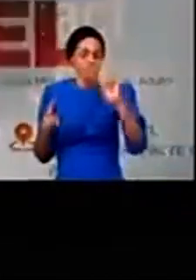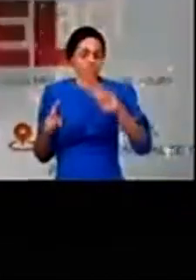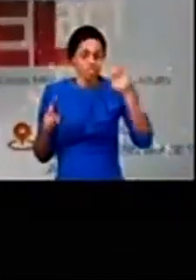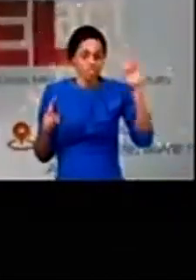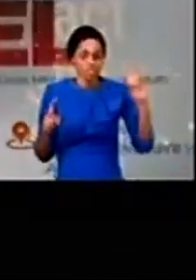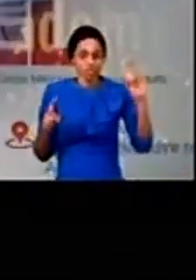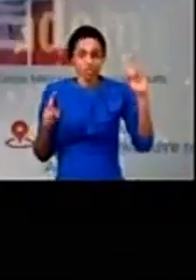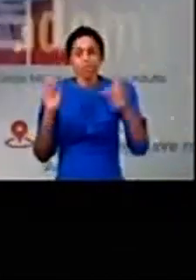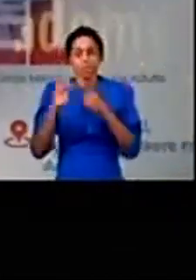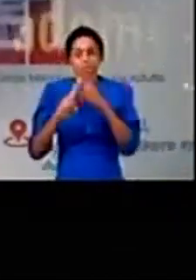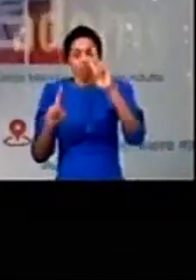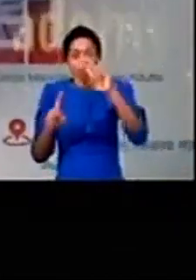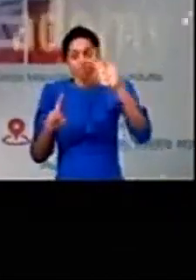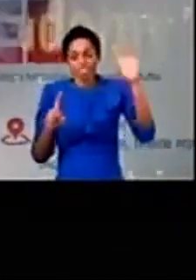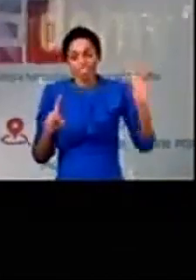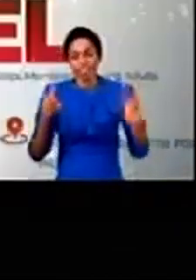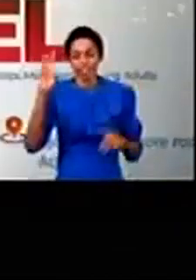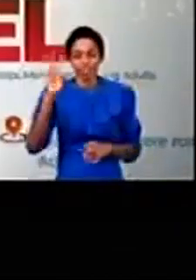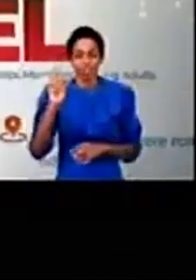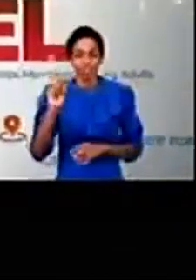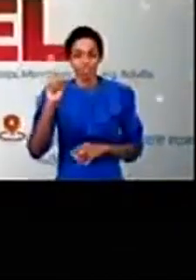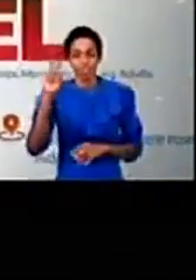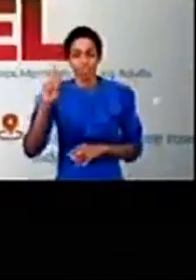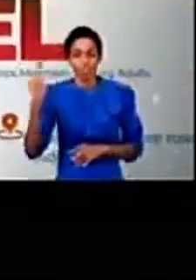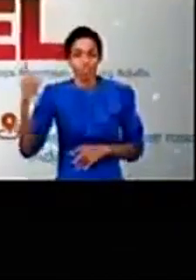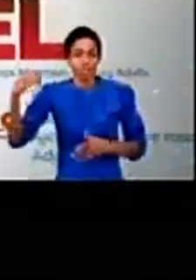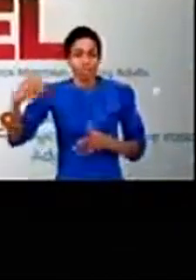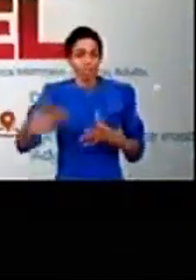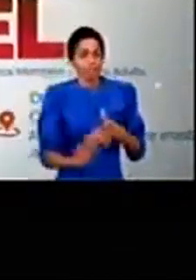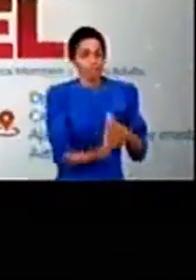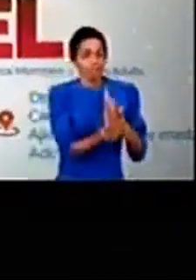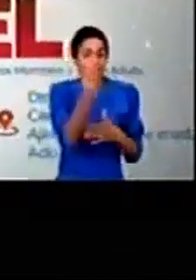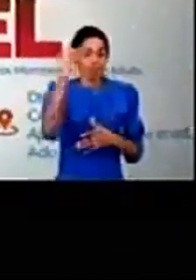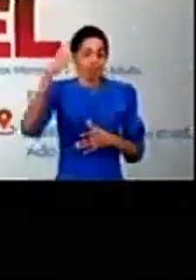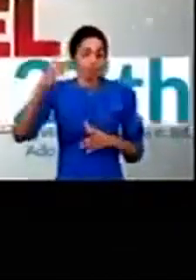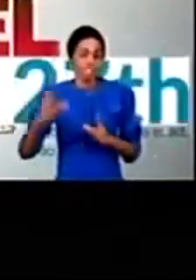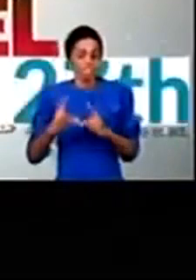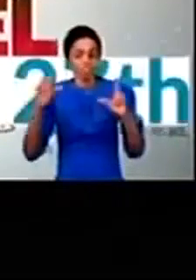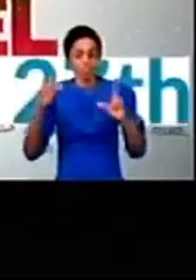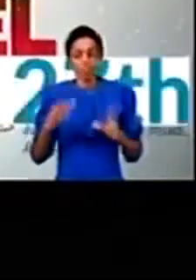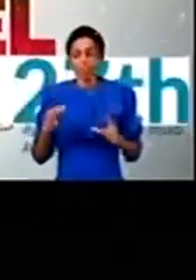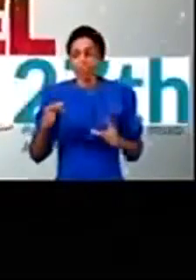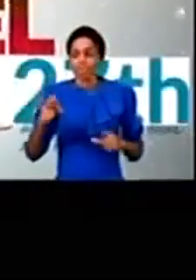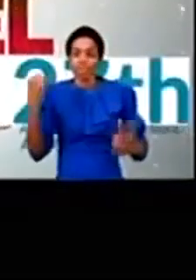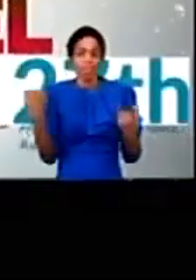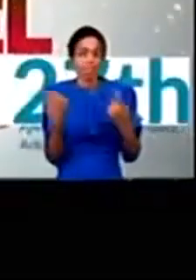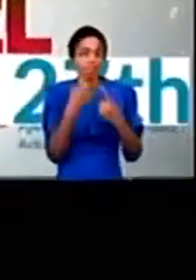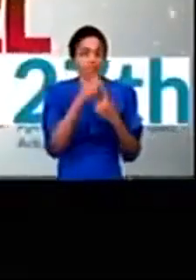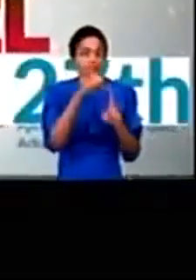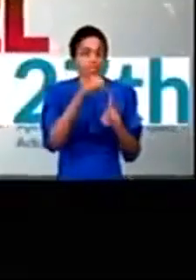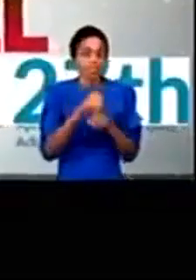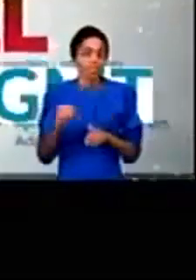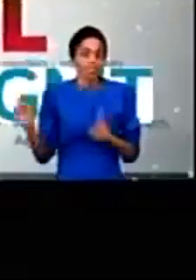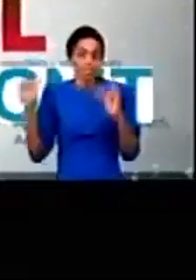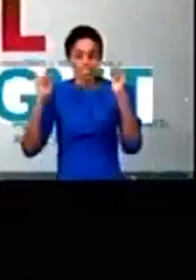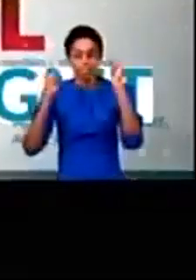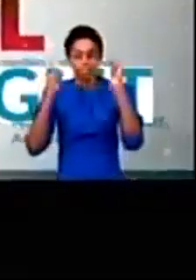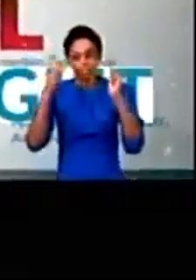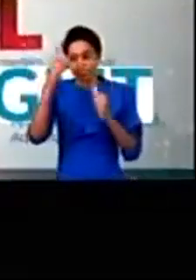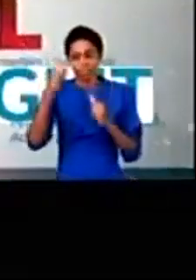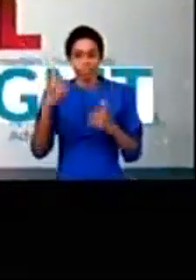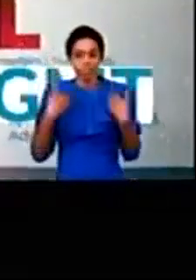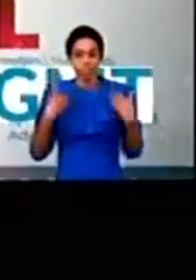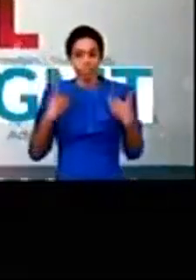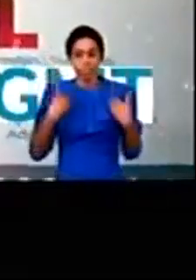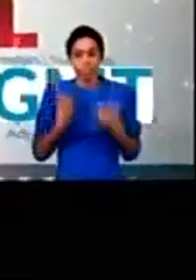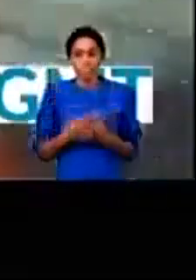young adults and professionals. Titled Recharge to Excel. December 27, 2022 at